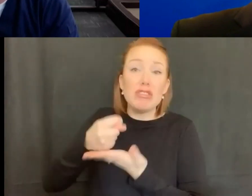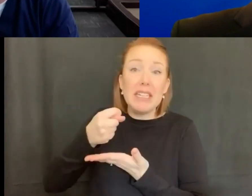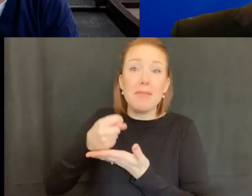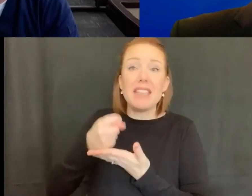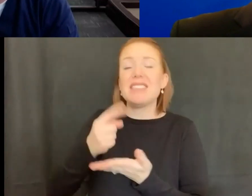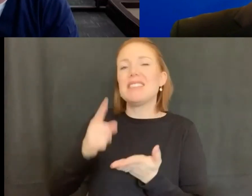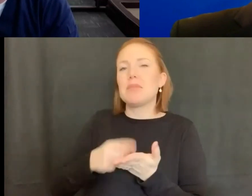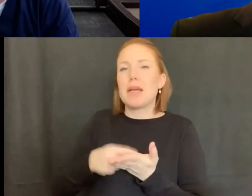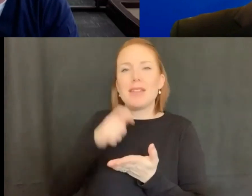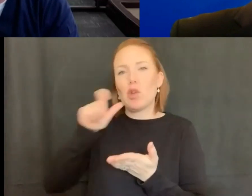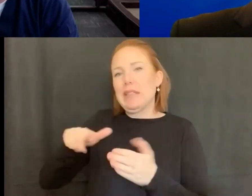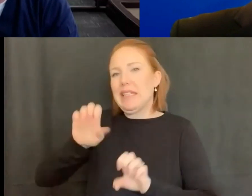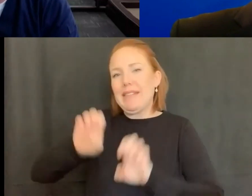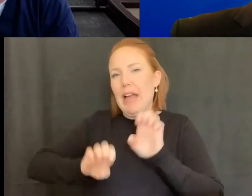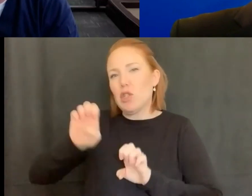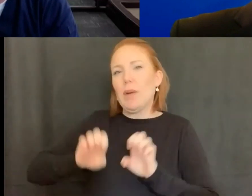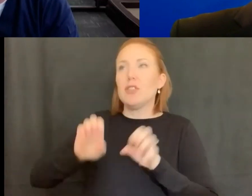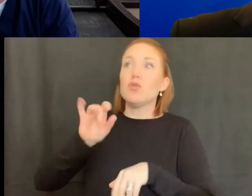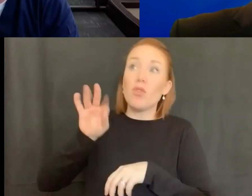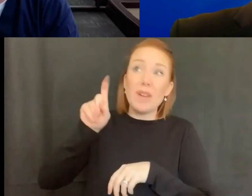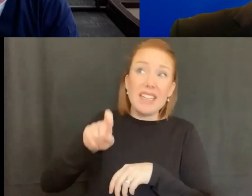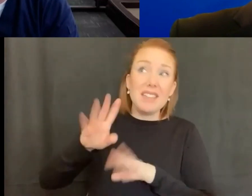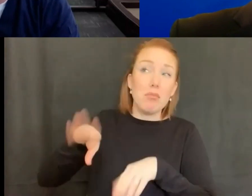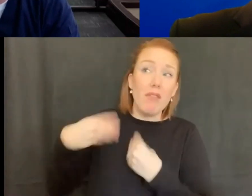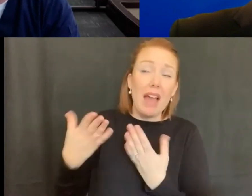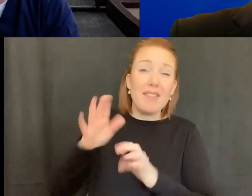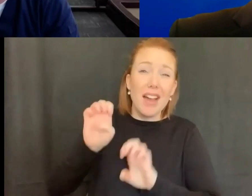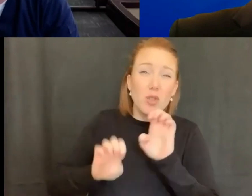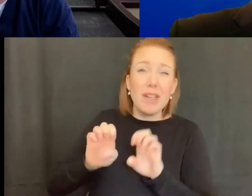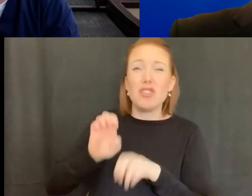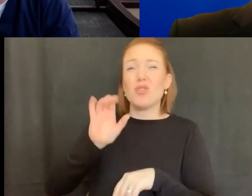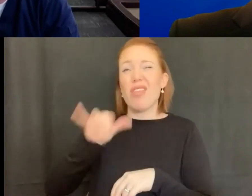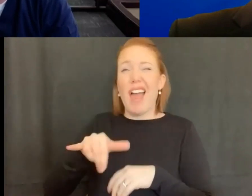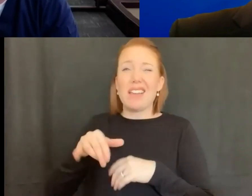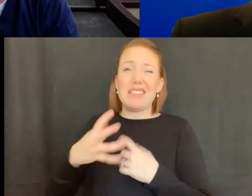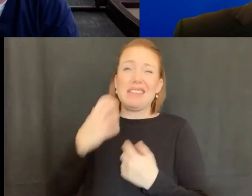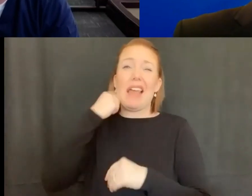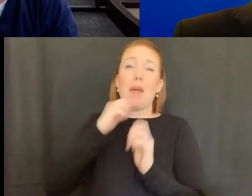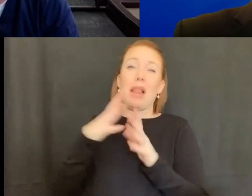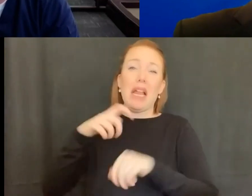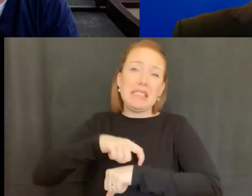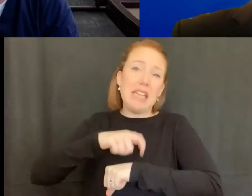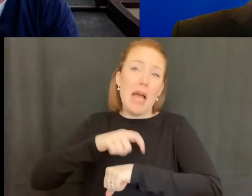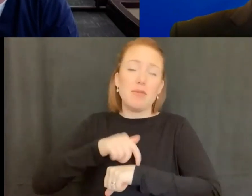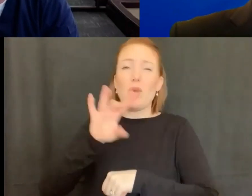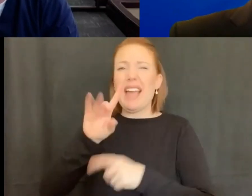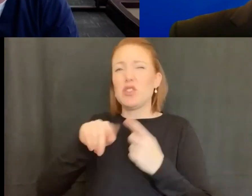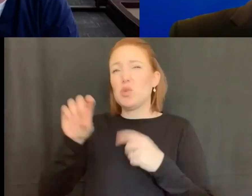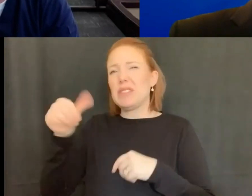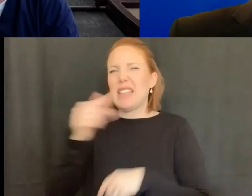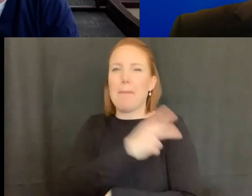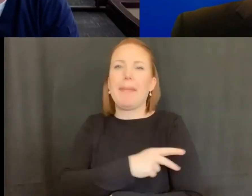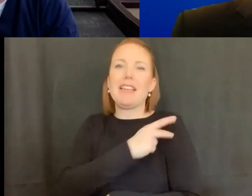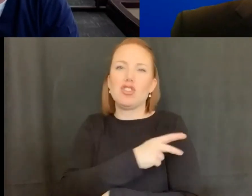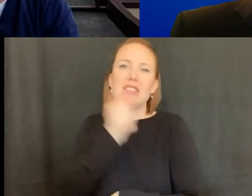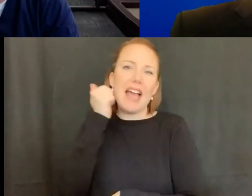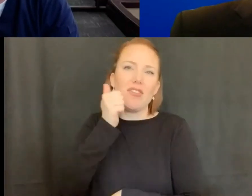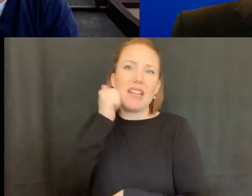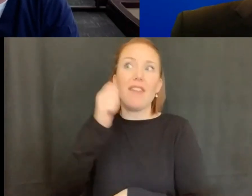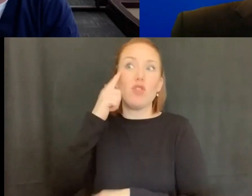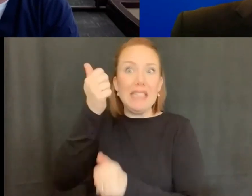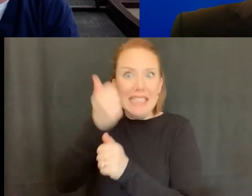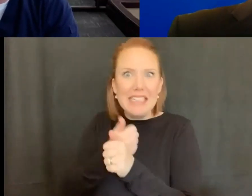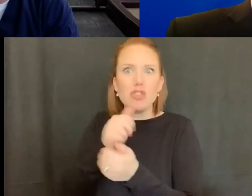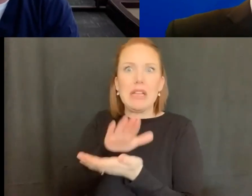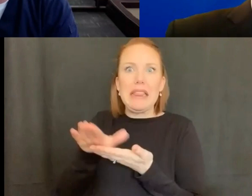need an evaluation for that particular treatment. But yeah, so it's something along those lines. Wow, it's a lot of people in one business day.